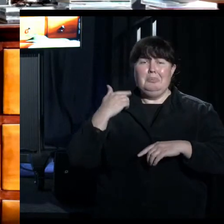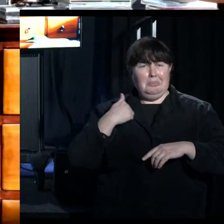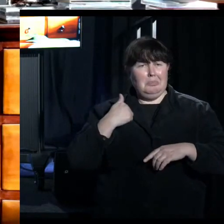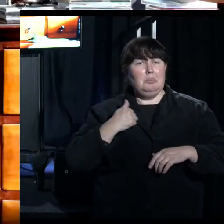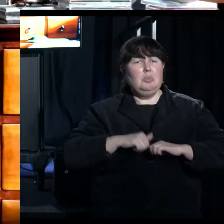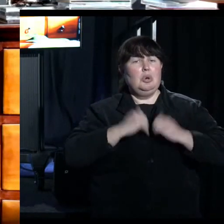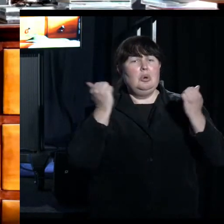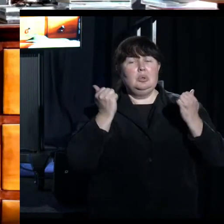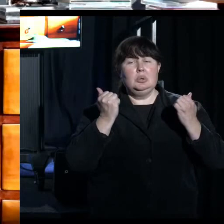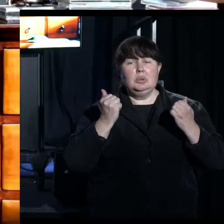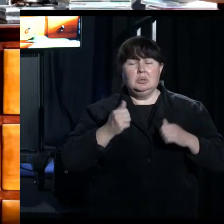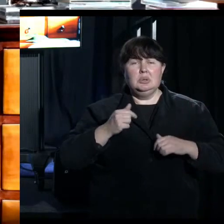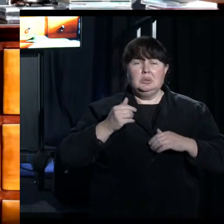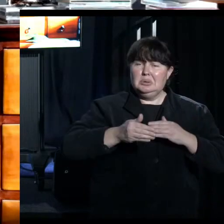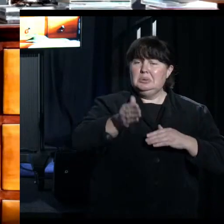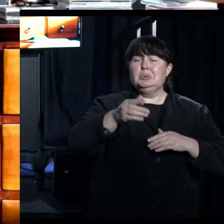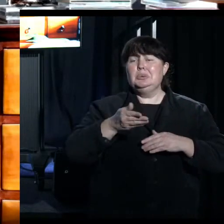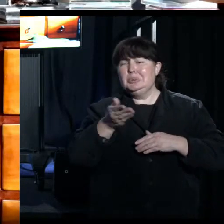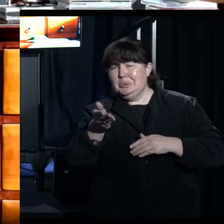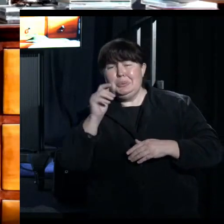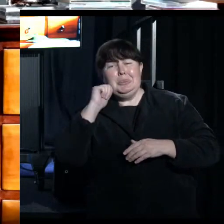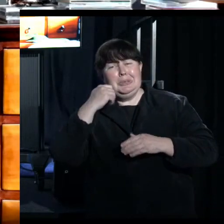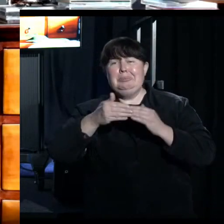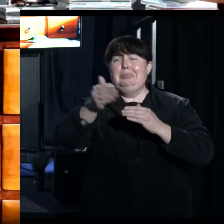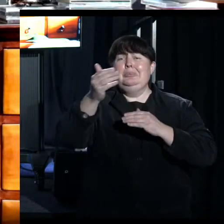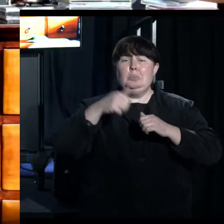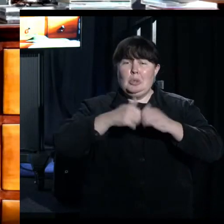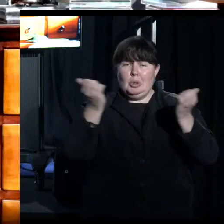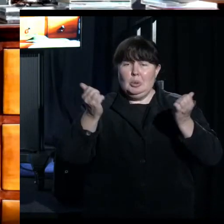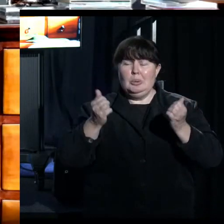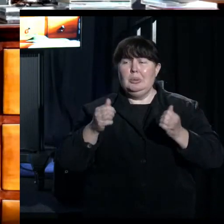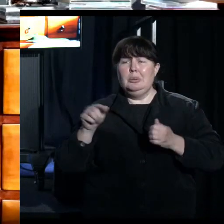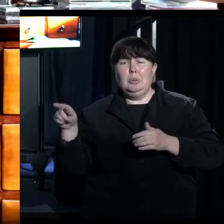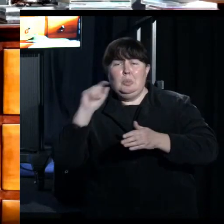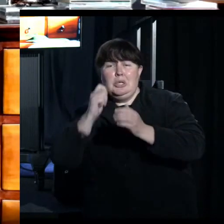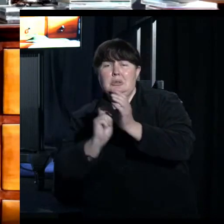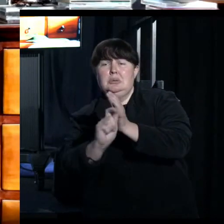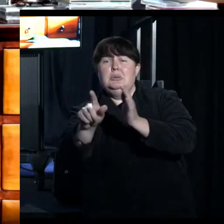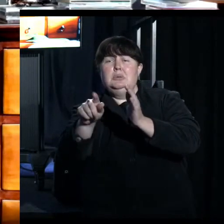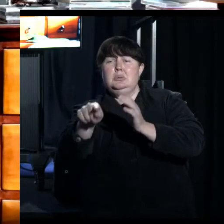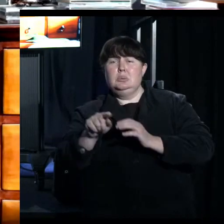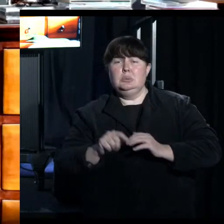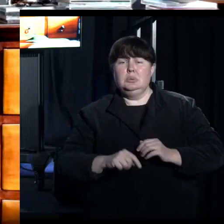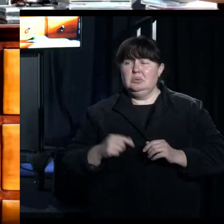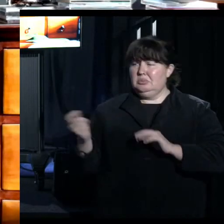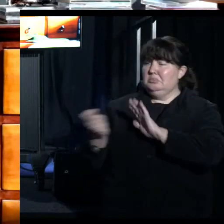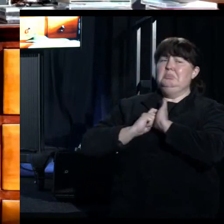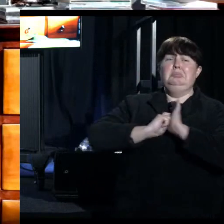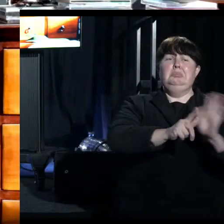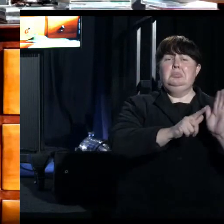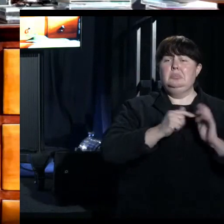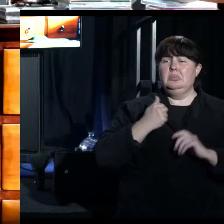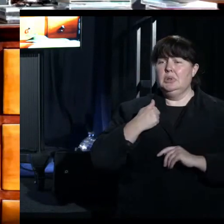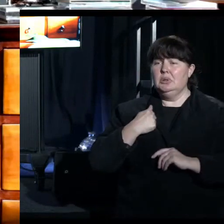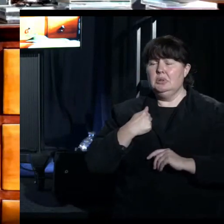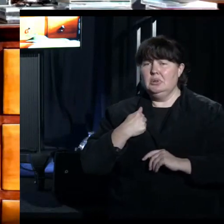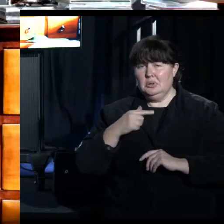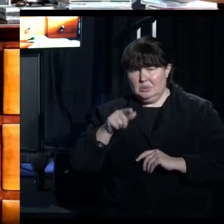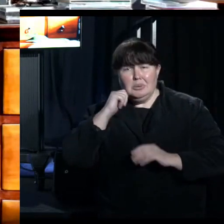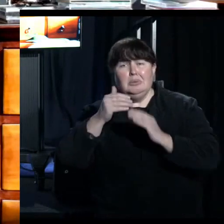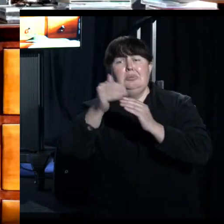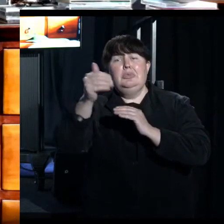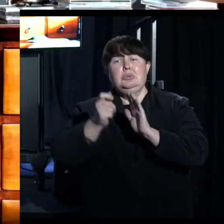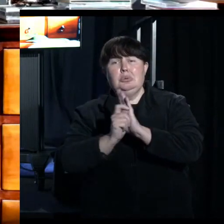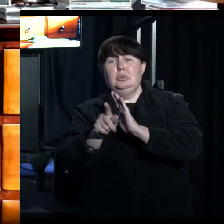selling, they are bidding. We're being sold. I am being sold. I was sold.